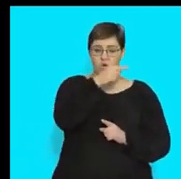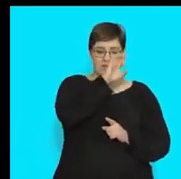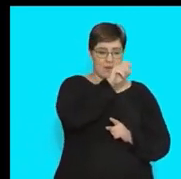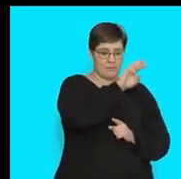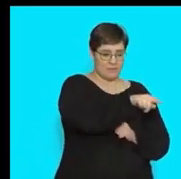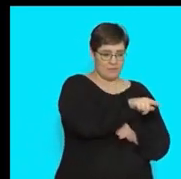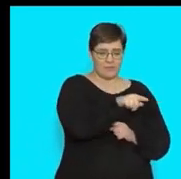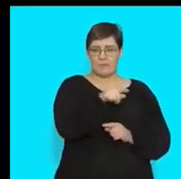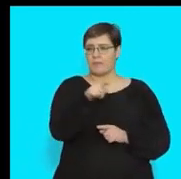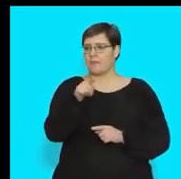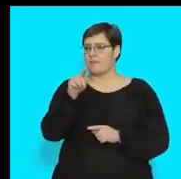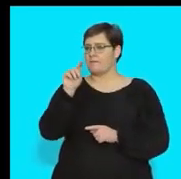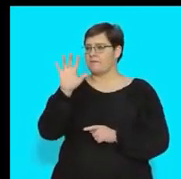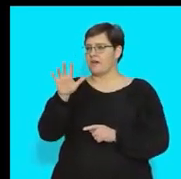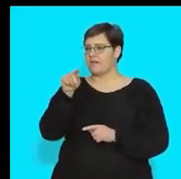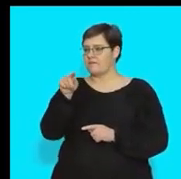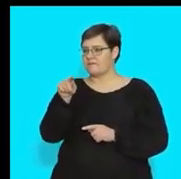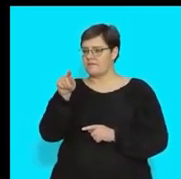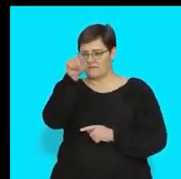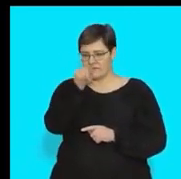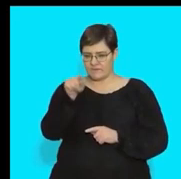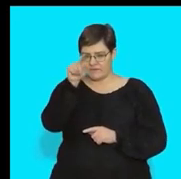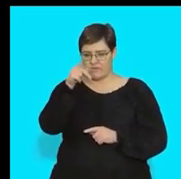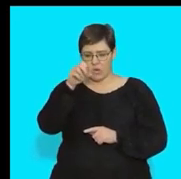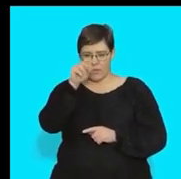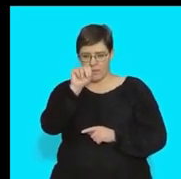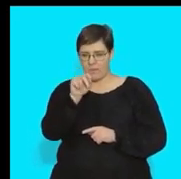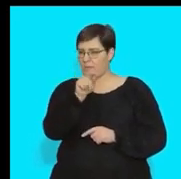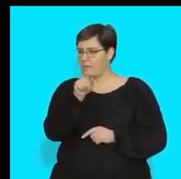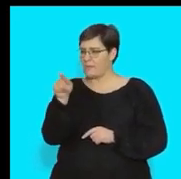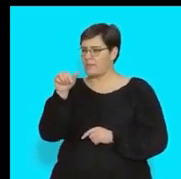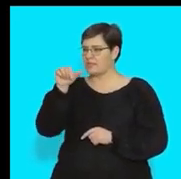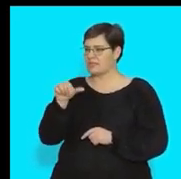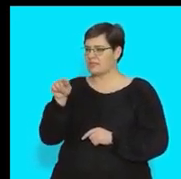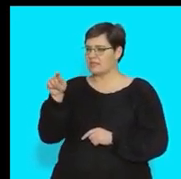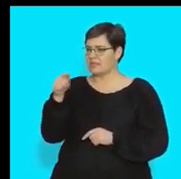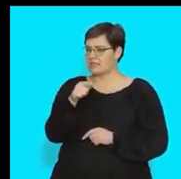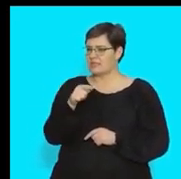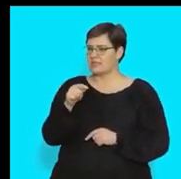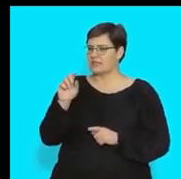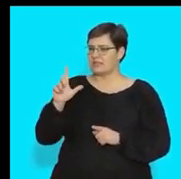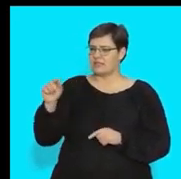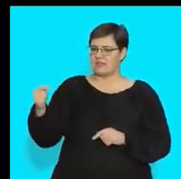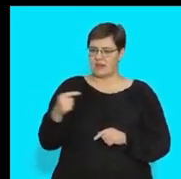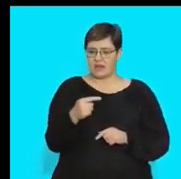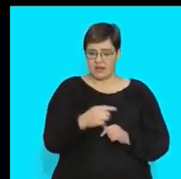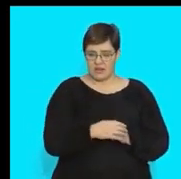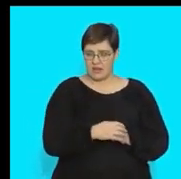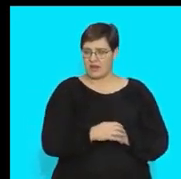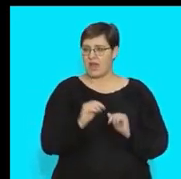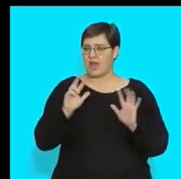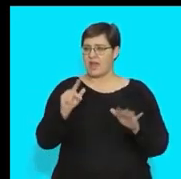Number 4 goes to there. Number 5 goes to that tissue. Number 6,